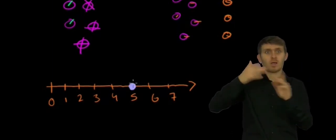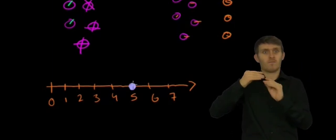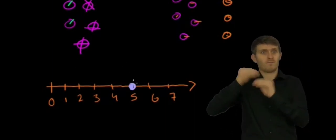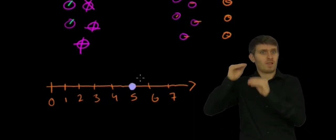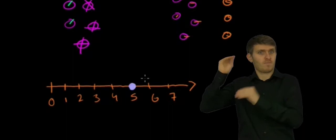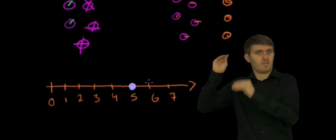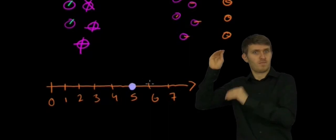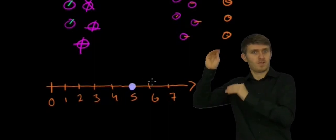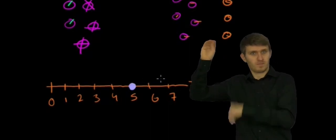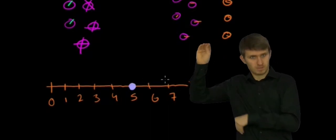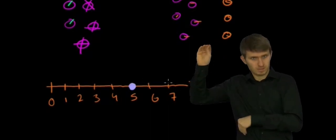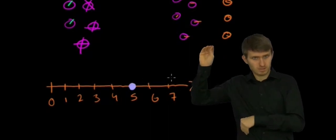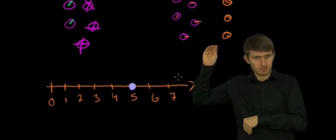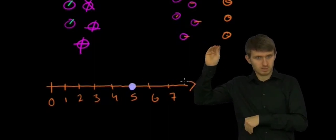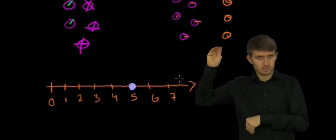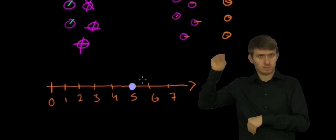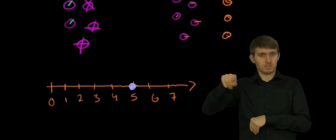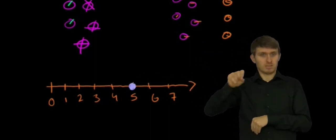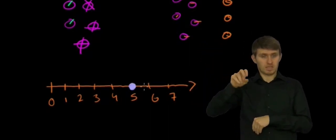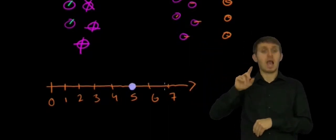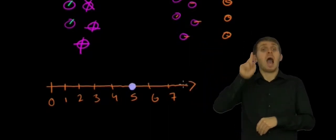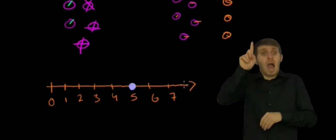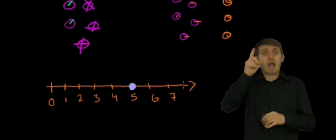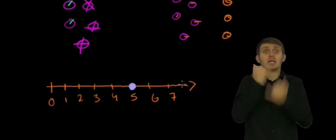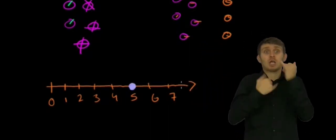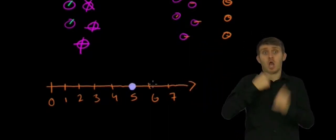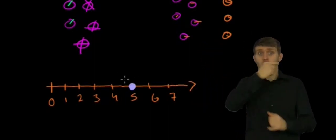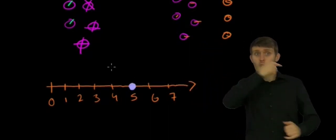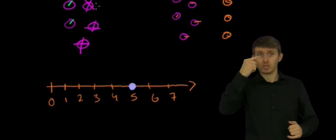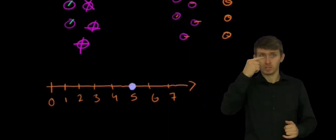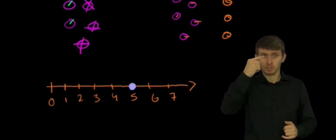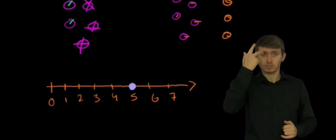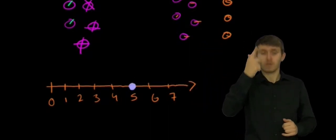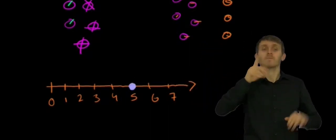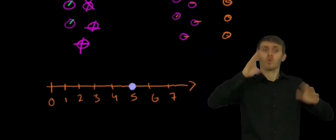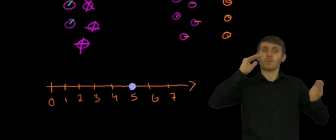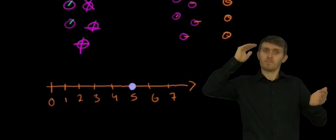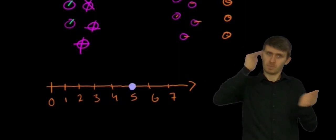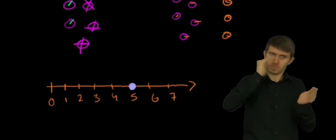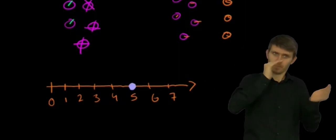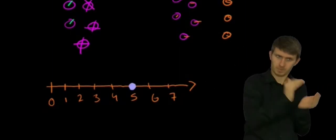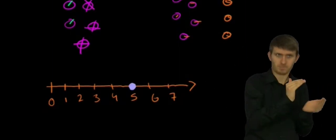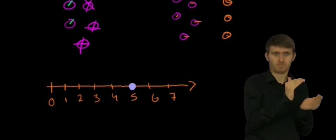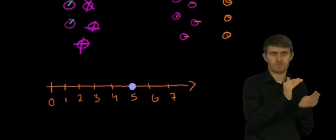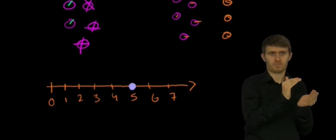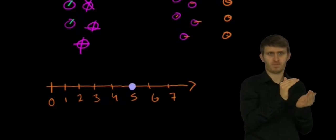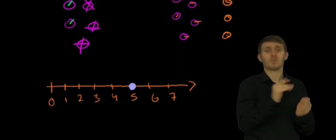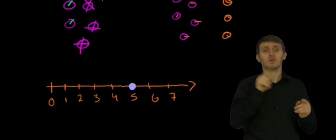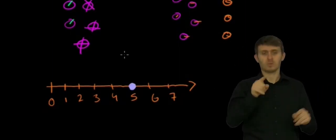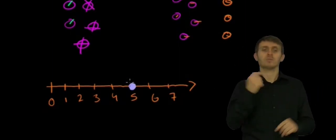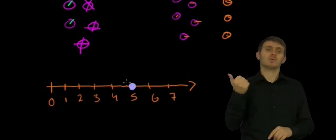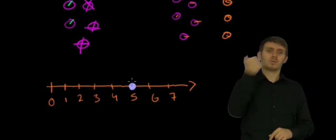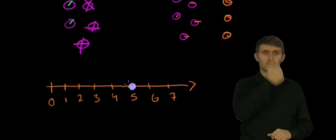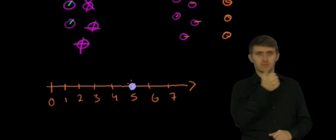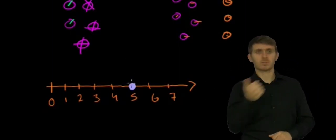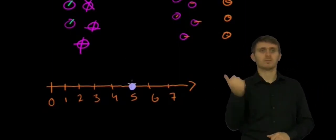3, I would jump 3 spots to the right, because that's increasing the number of things I have. But since I'm subtracting 3, I want to decrease by